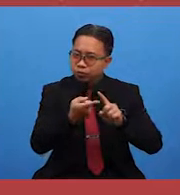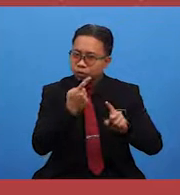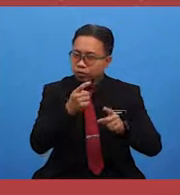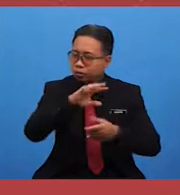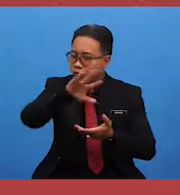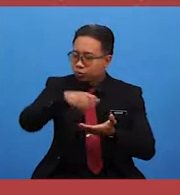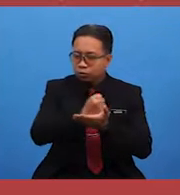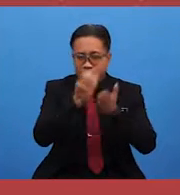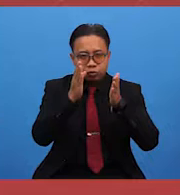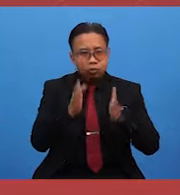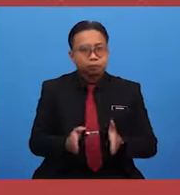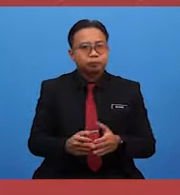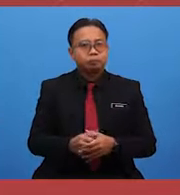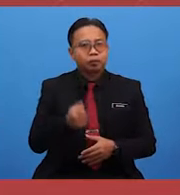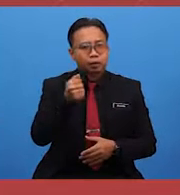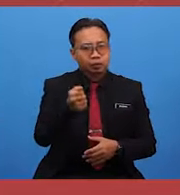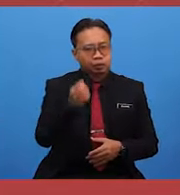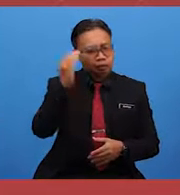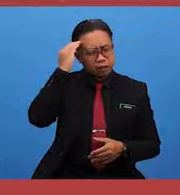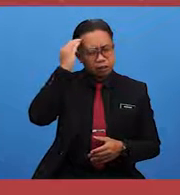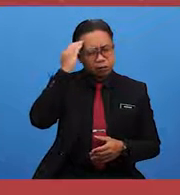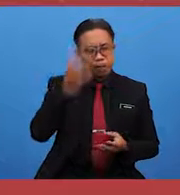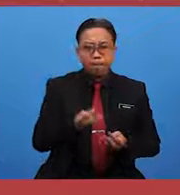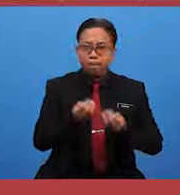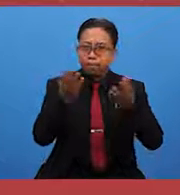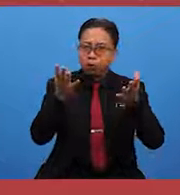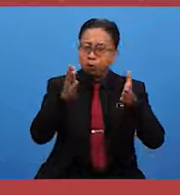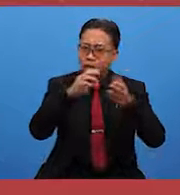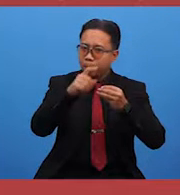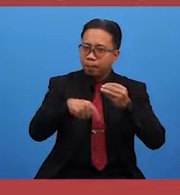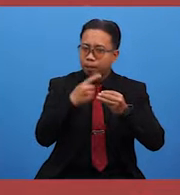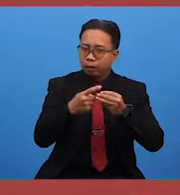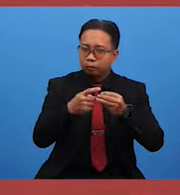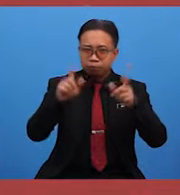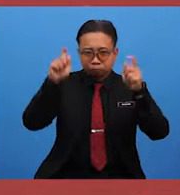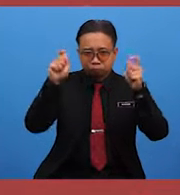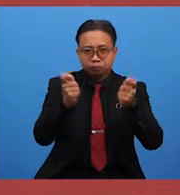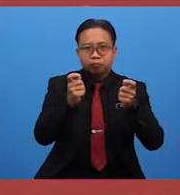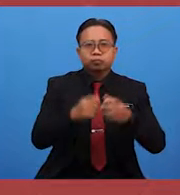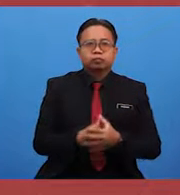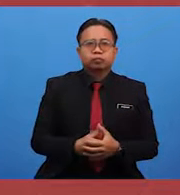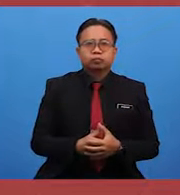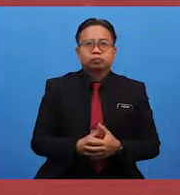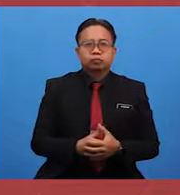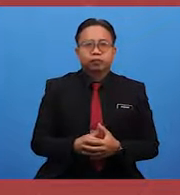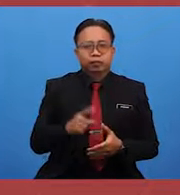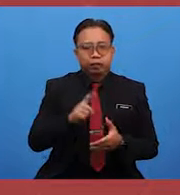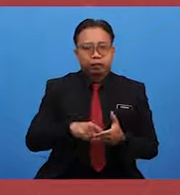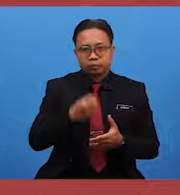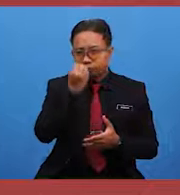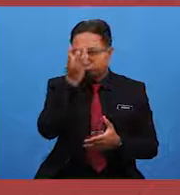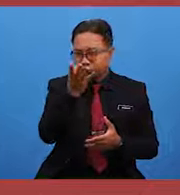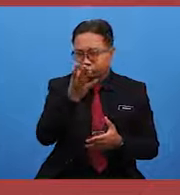here. You must be very anxious to know more about today's topic. Judging from the crowd, I can tell